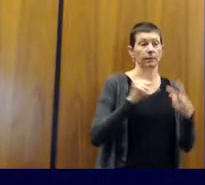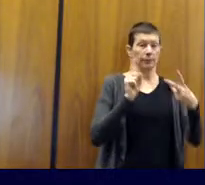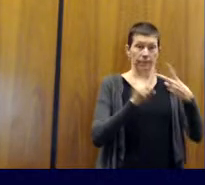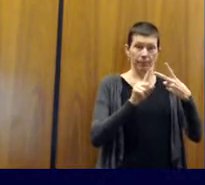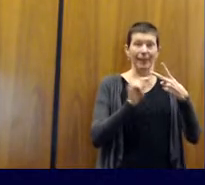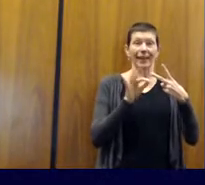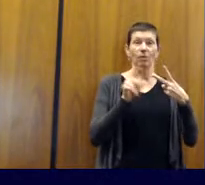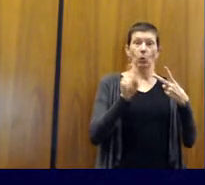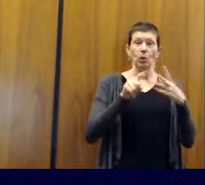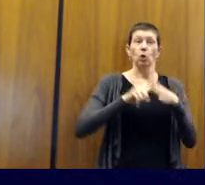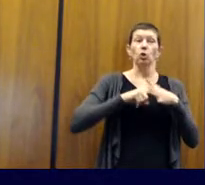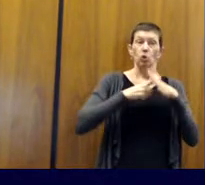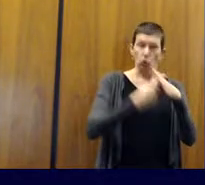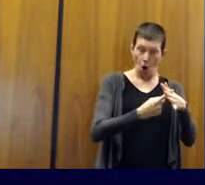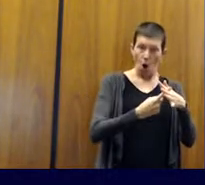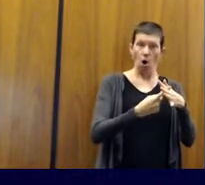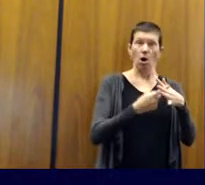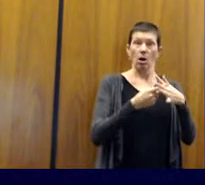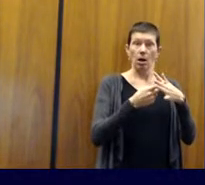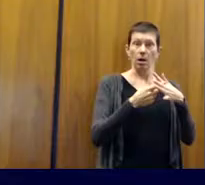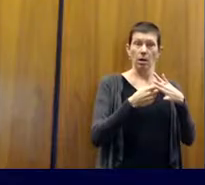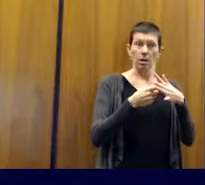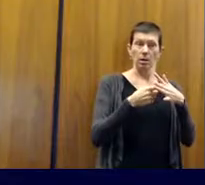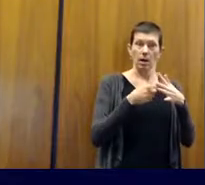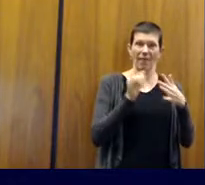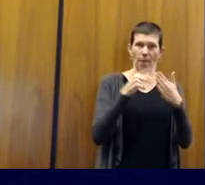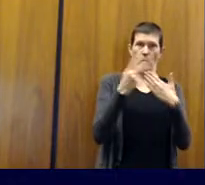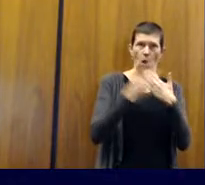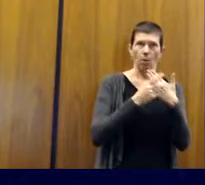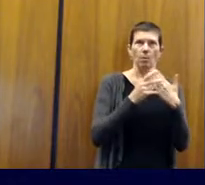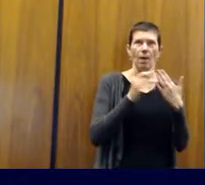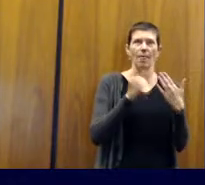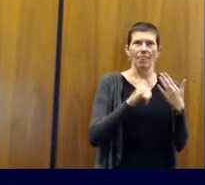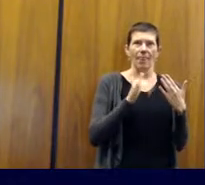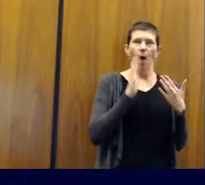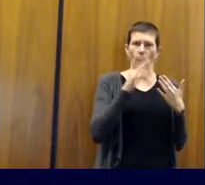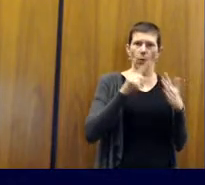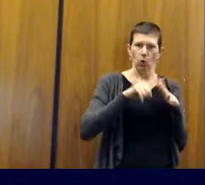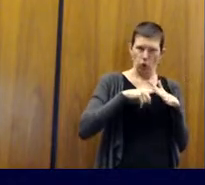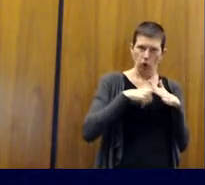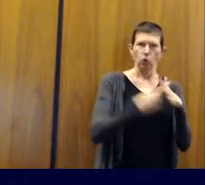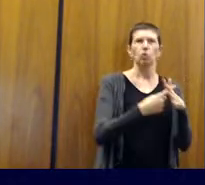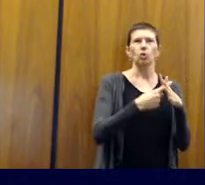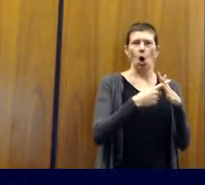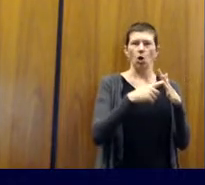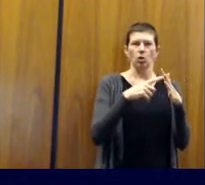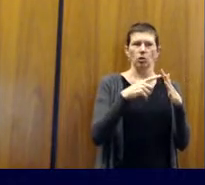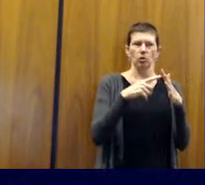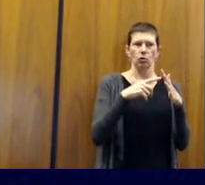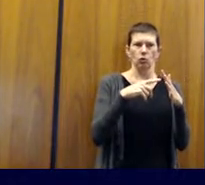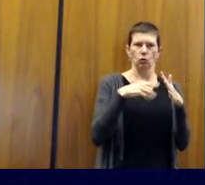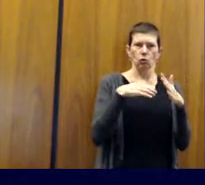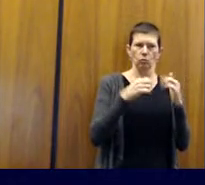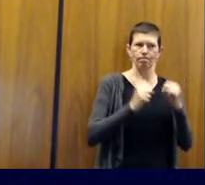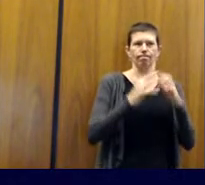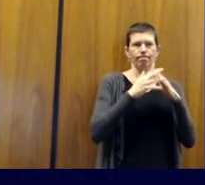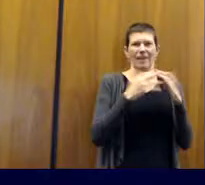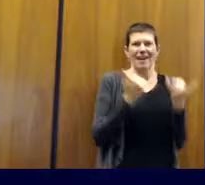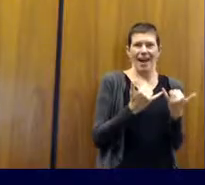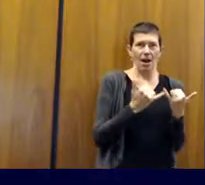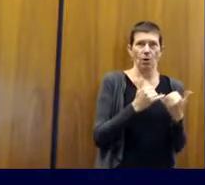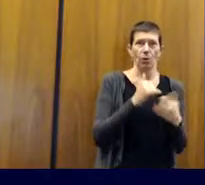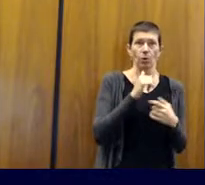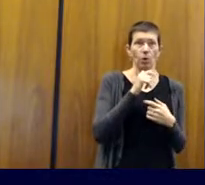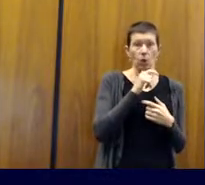you need to start participating in it, that's the avenue that we're starting to dial in now. Okay. You don't